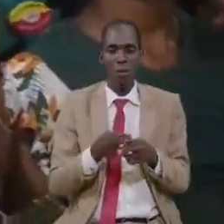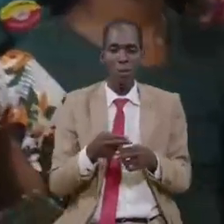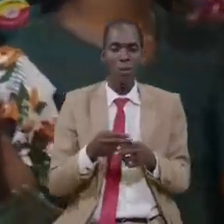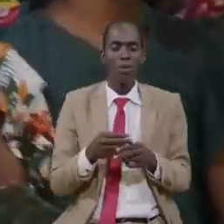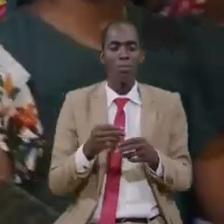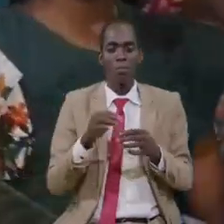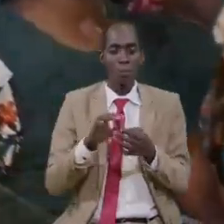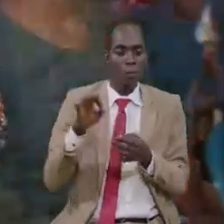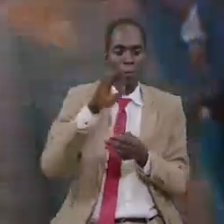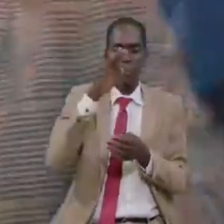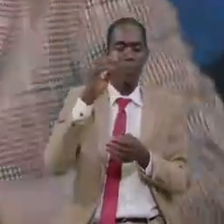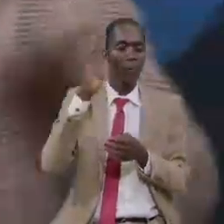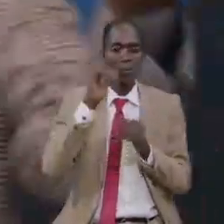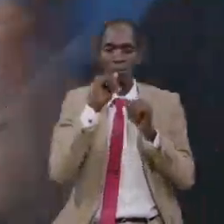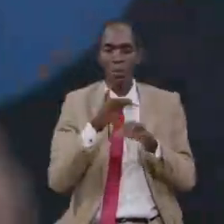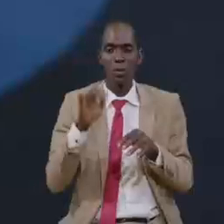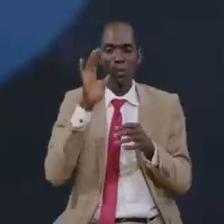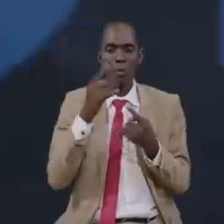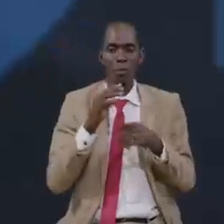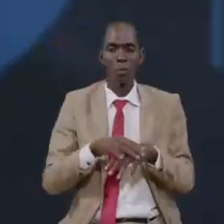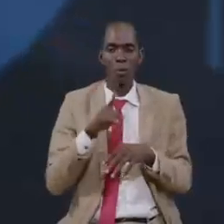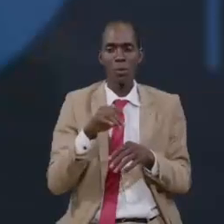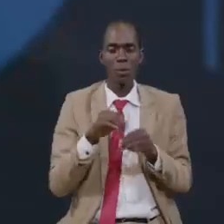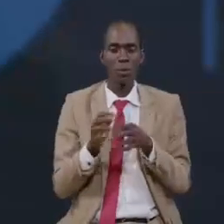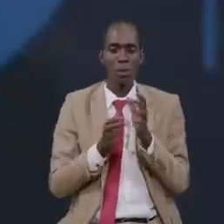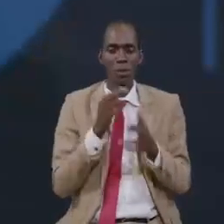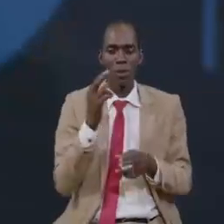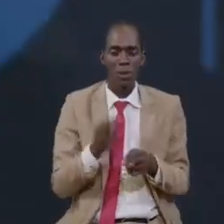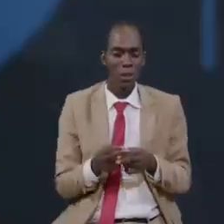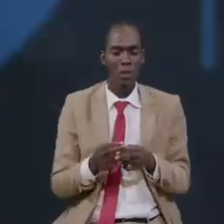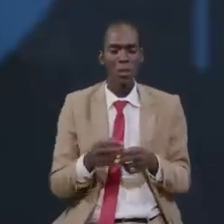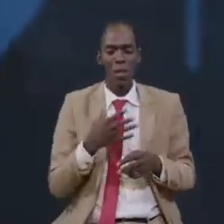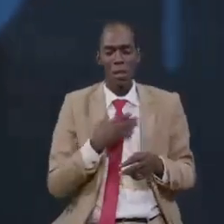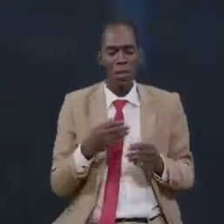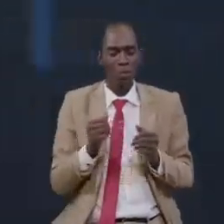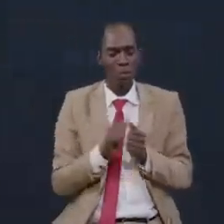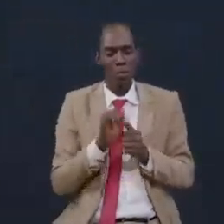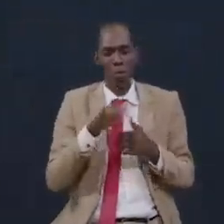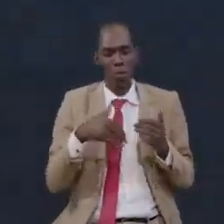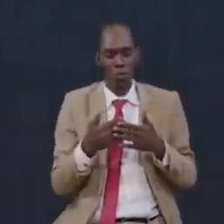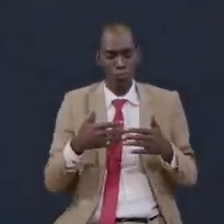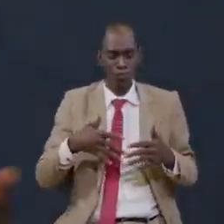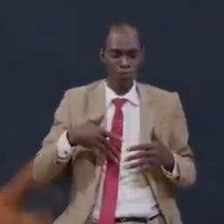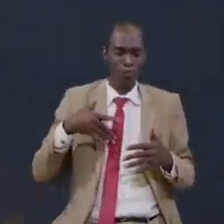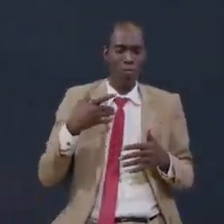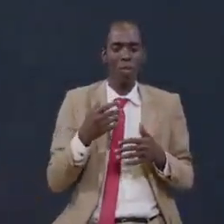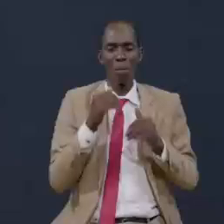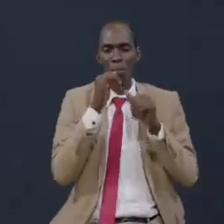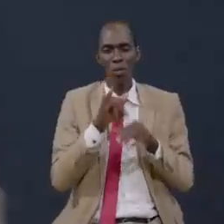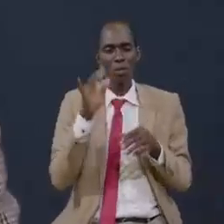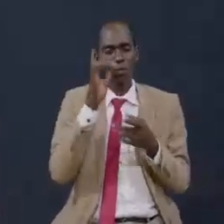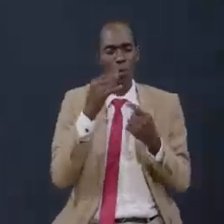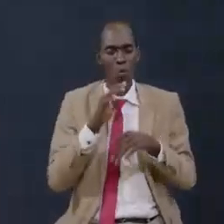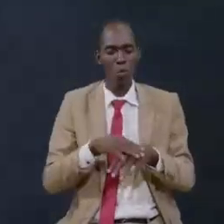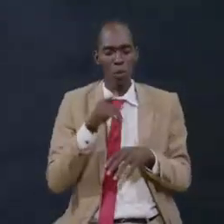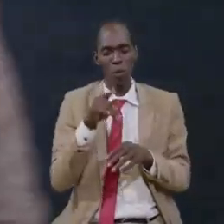you. Emotionally, blessing will come upon you. You see, there are people, as they pass